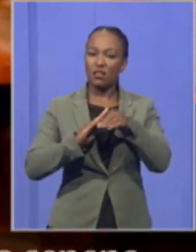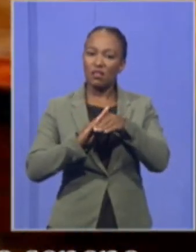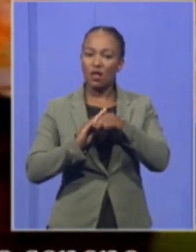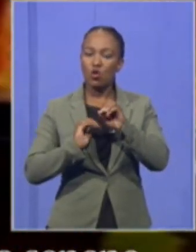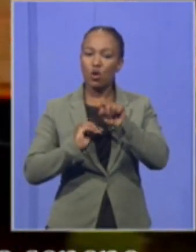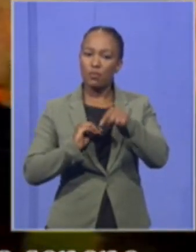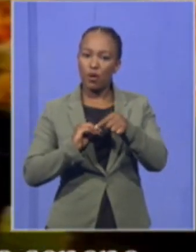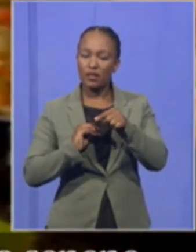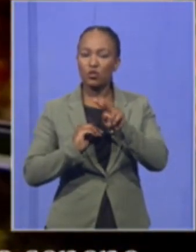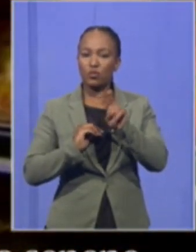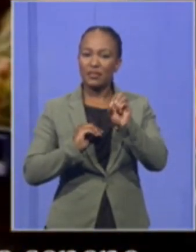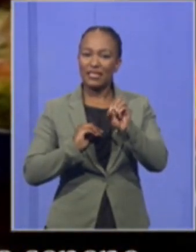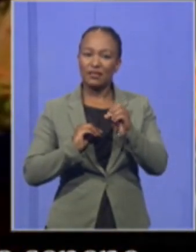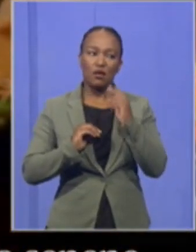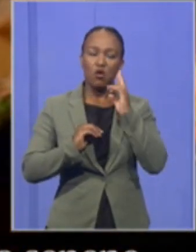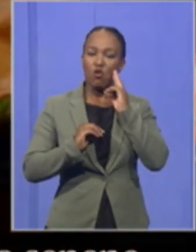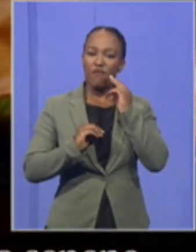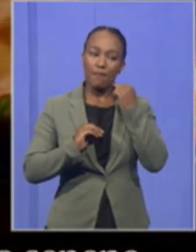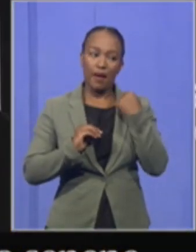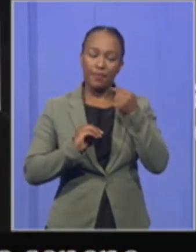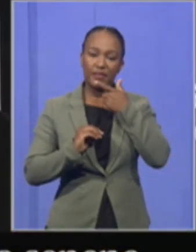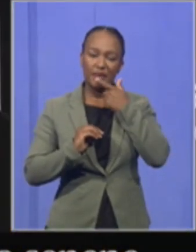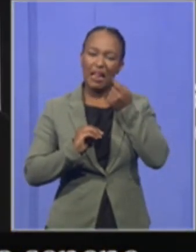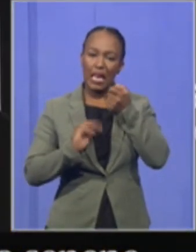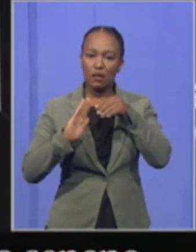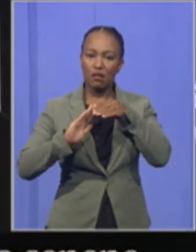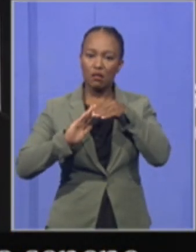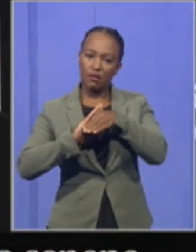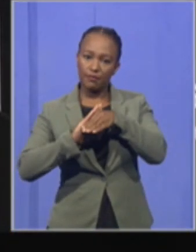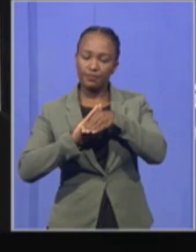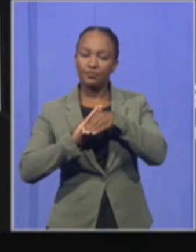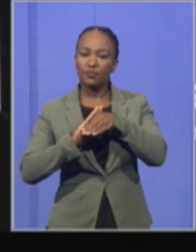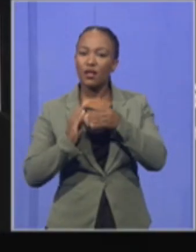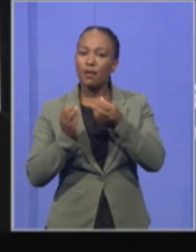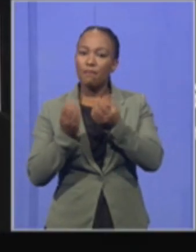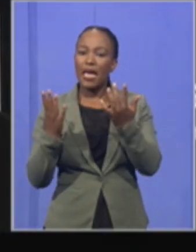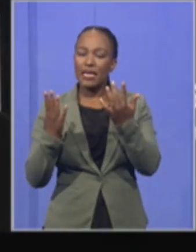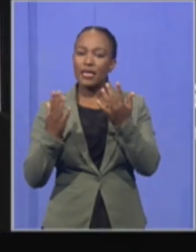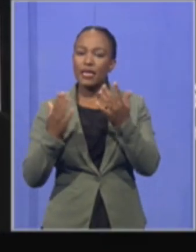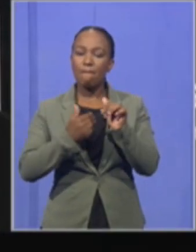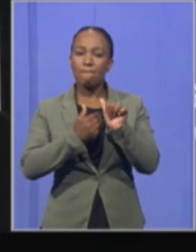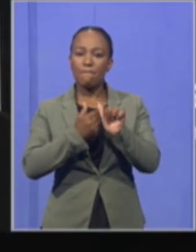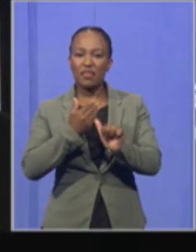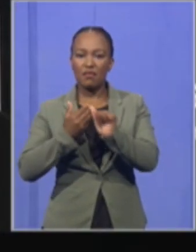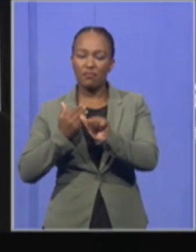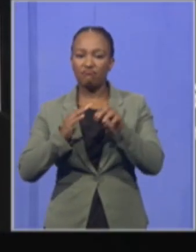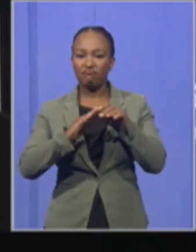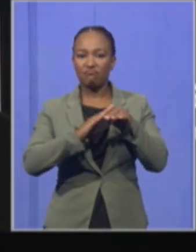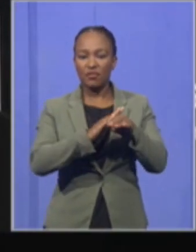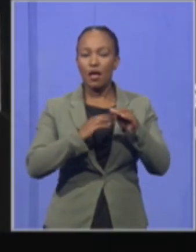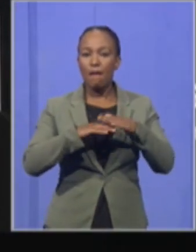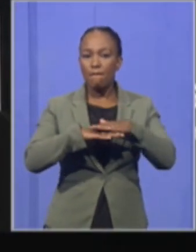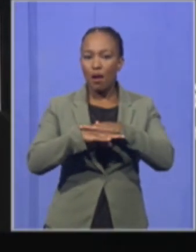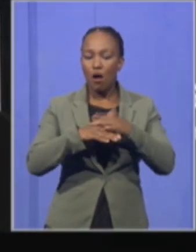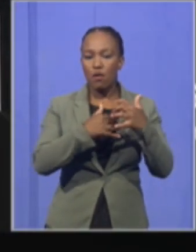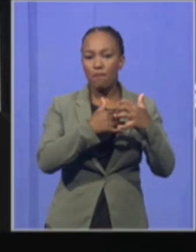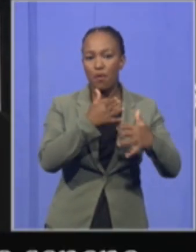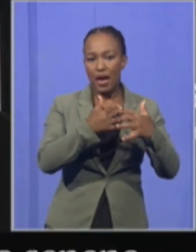between November and December. A number of wheat-based products showed monthly declines, including brown bread,